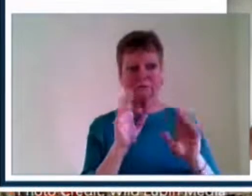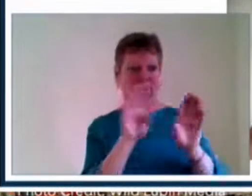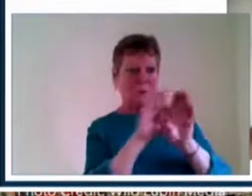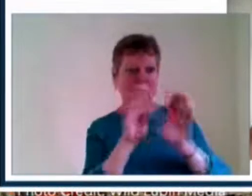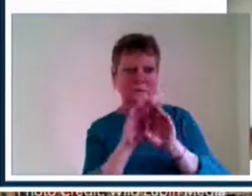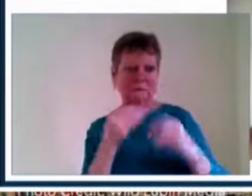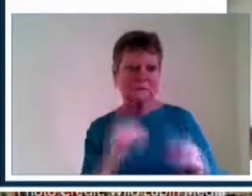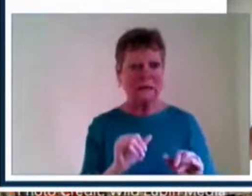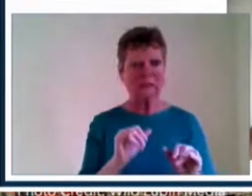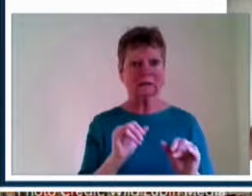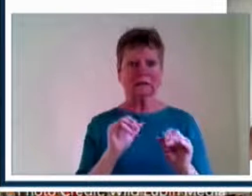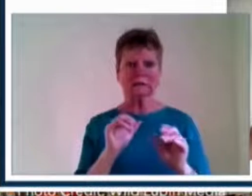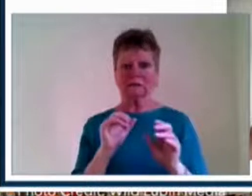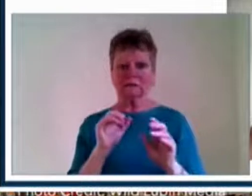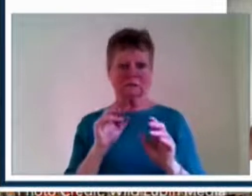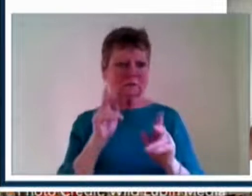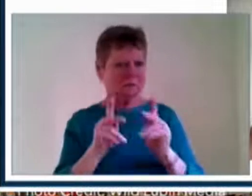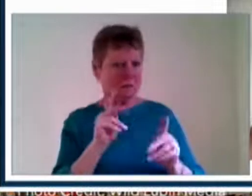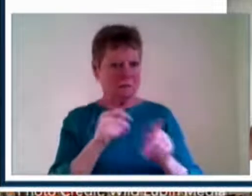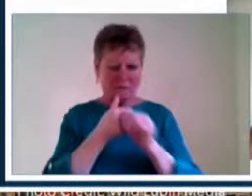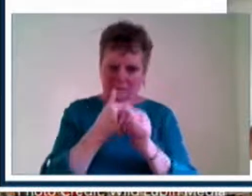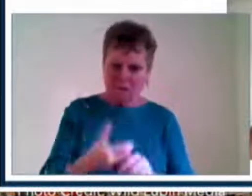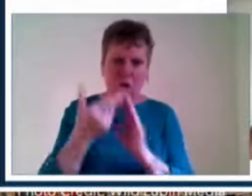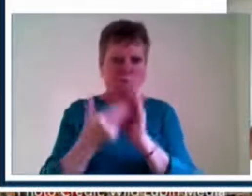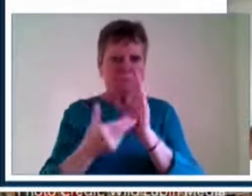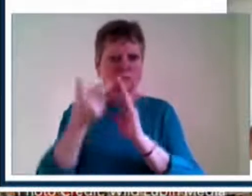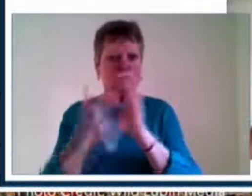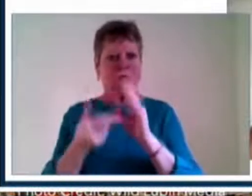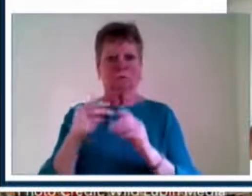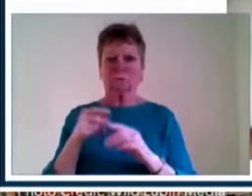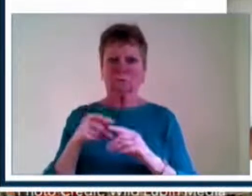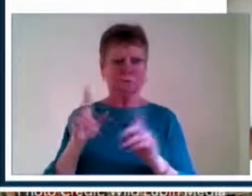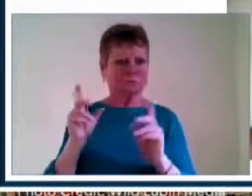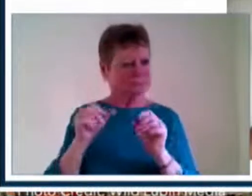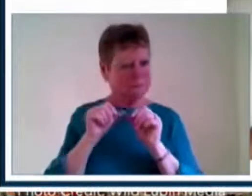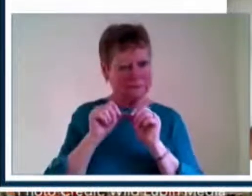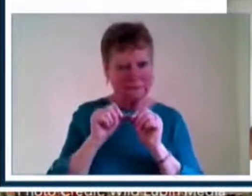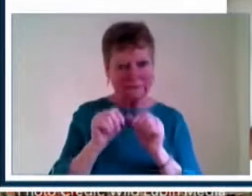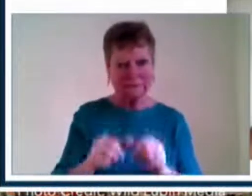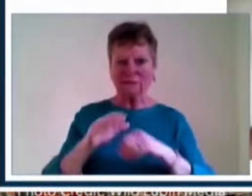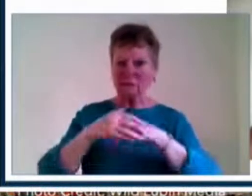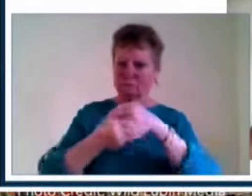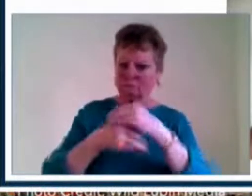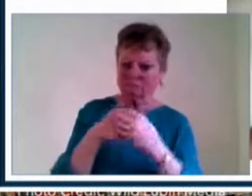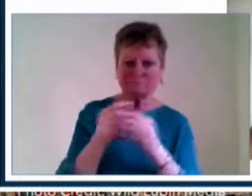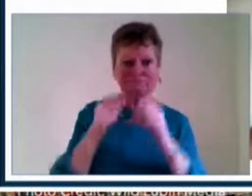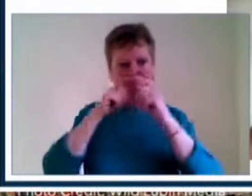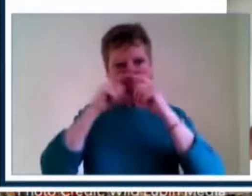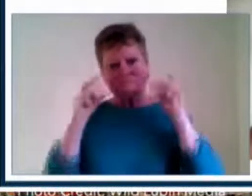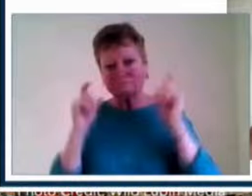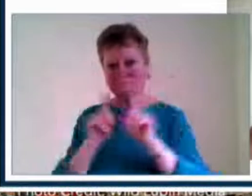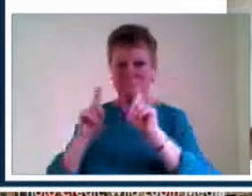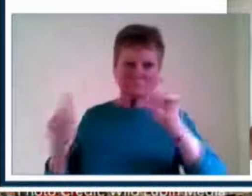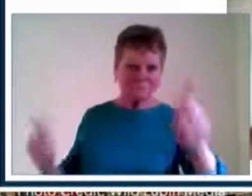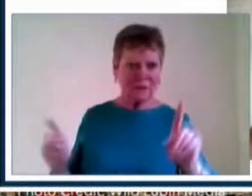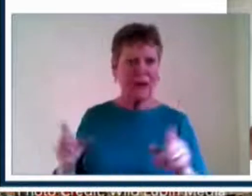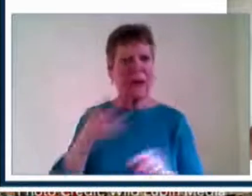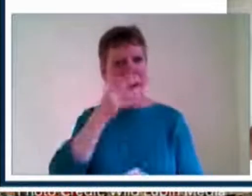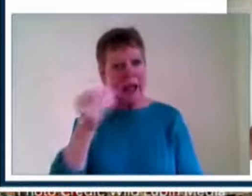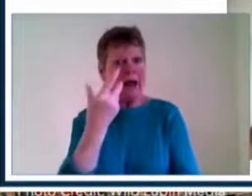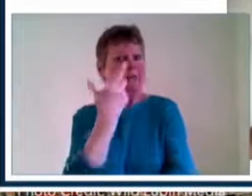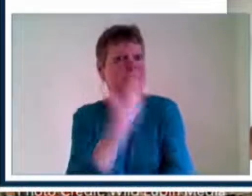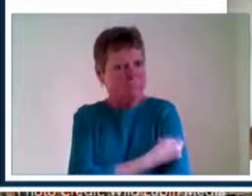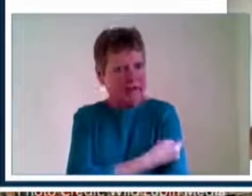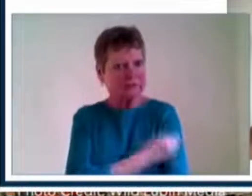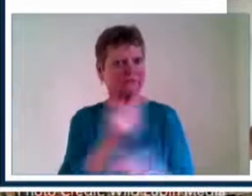restrictions, continue everybody following the public health measures, continue to make progress in vaccination for the next few weeks ahead